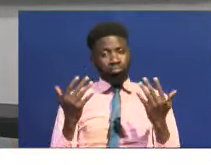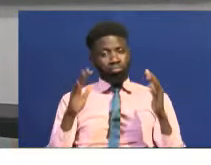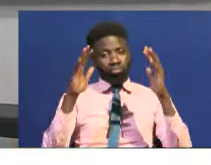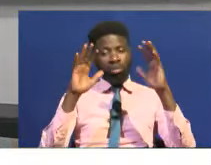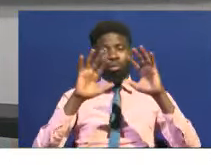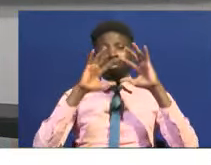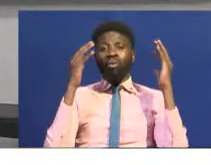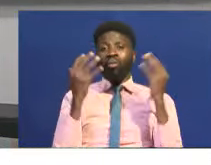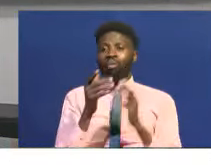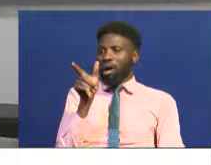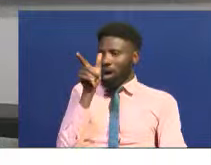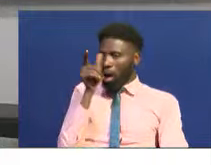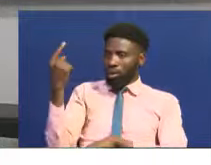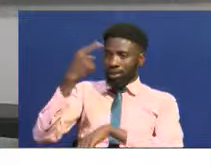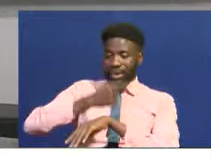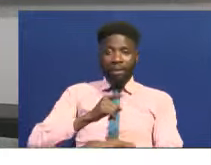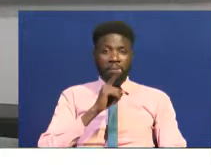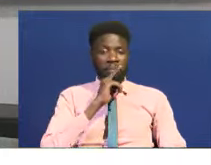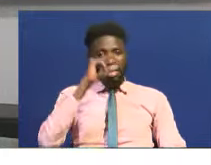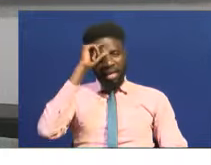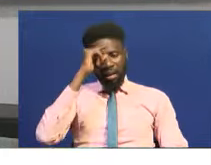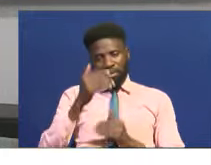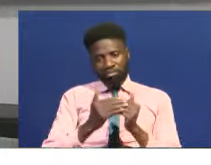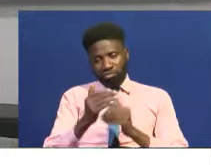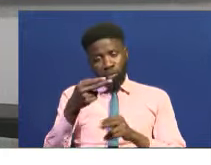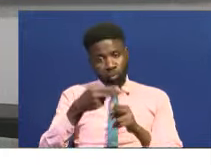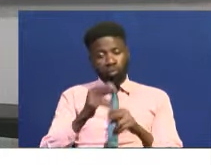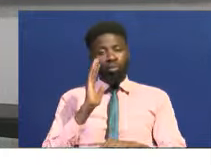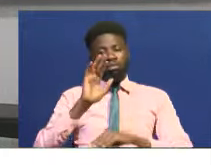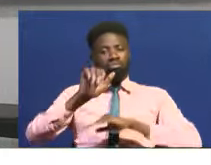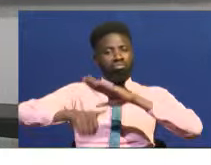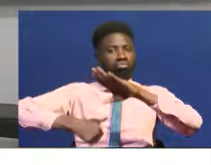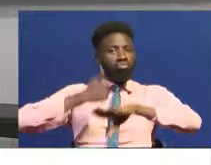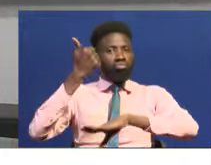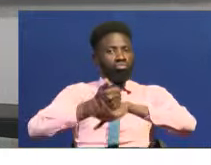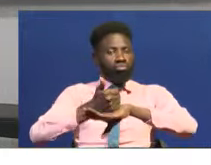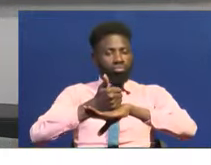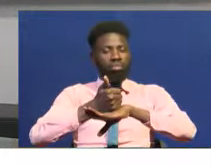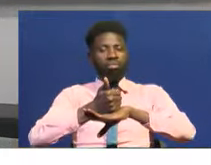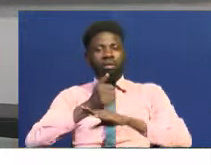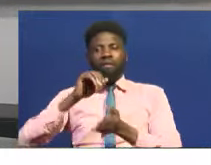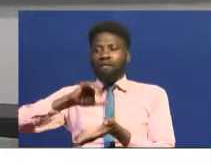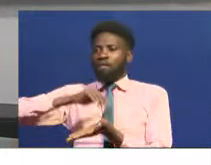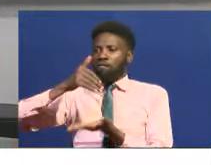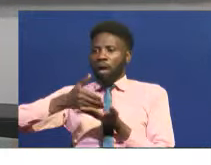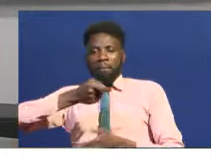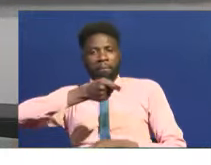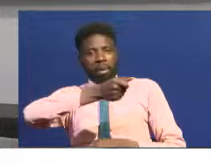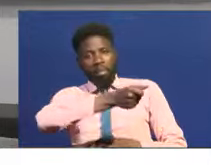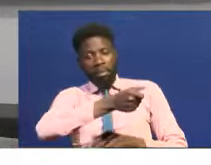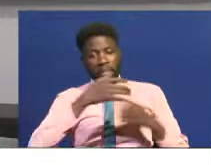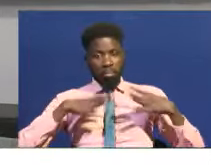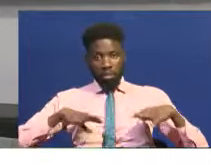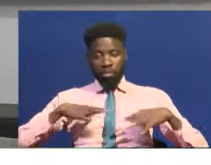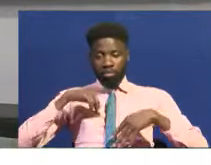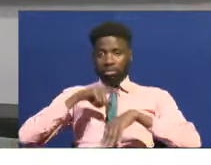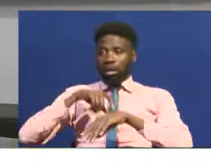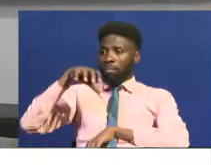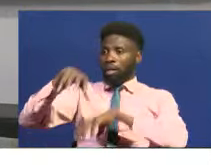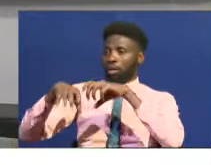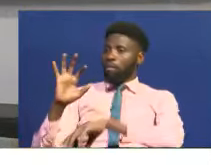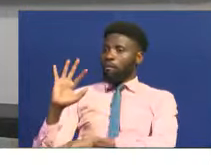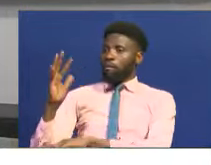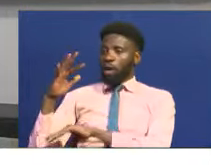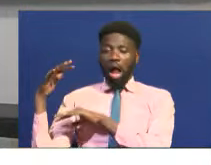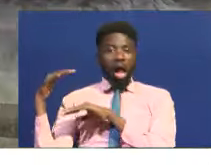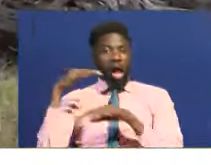Day, where she said the government will soon launch a compensation fund for residents affected by human-wildlife conflicts in Samburu East.